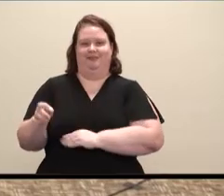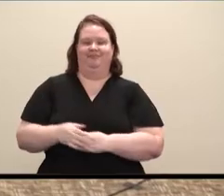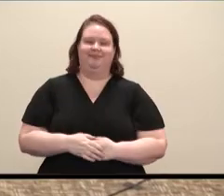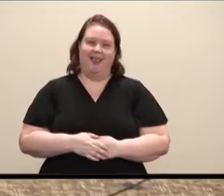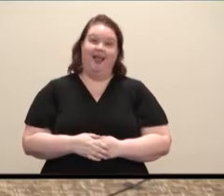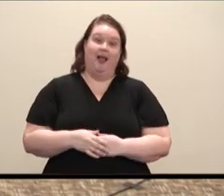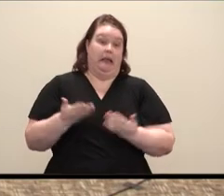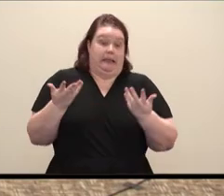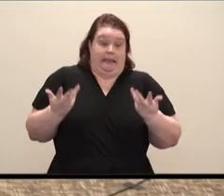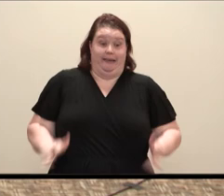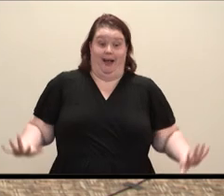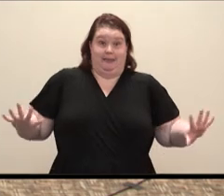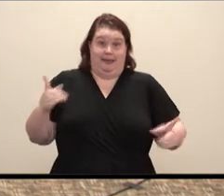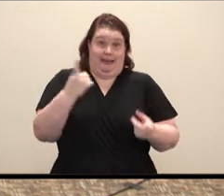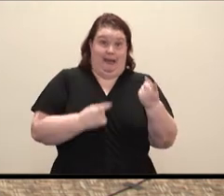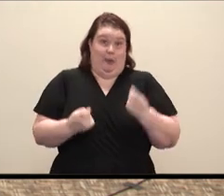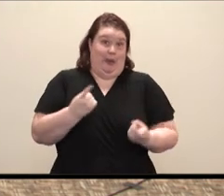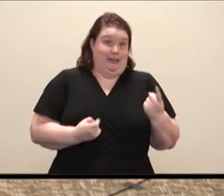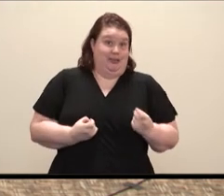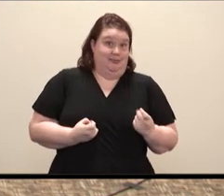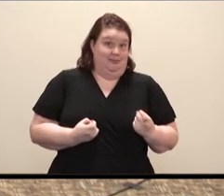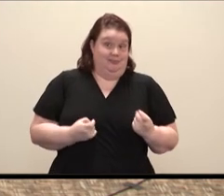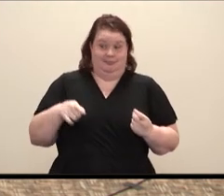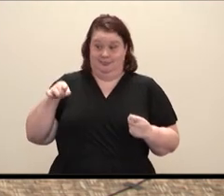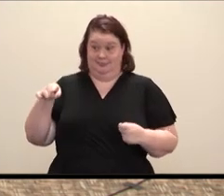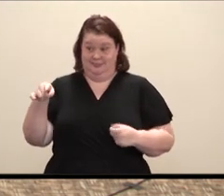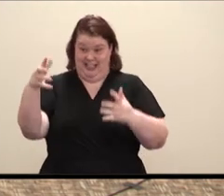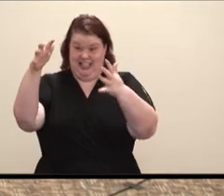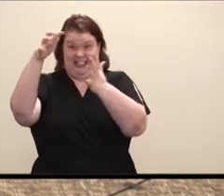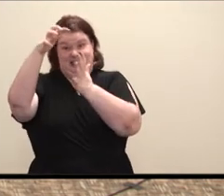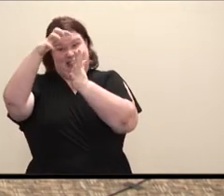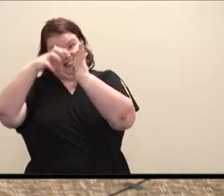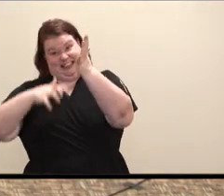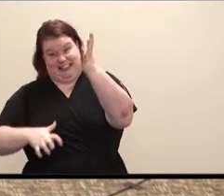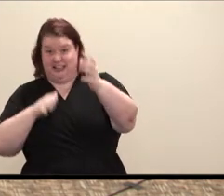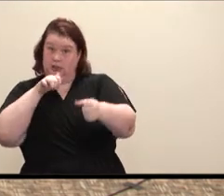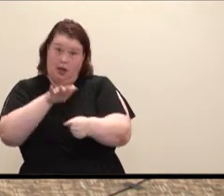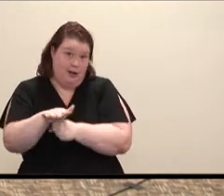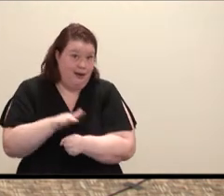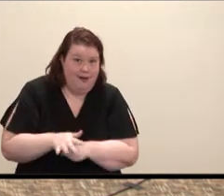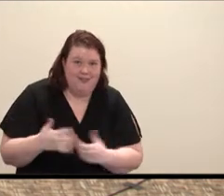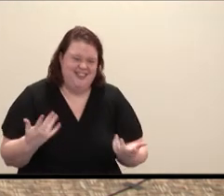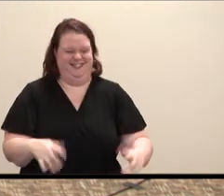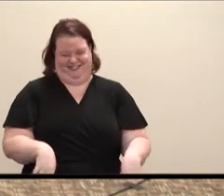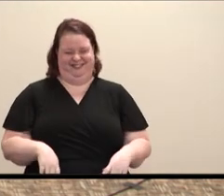Any questions? As if that wasn't enough, right?